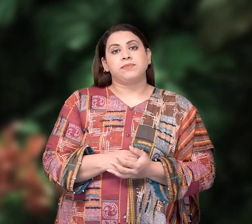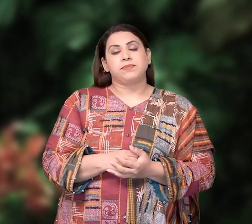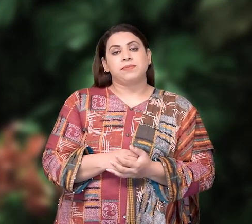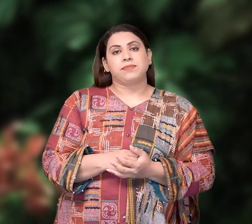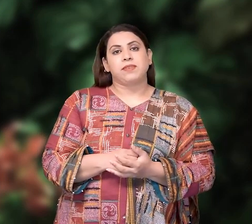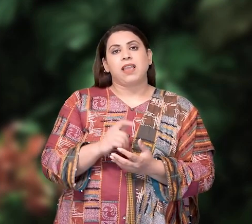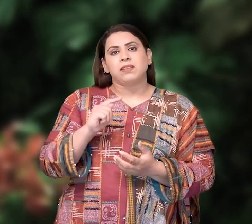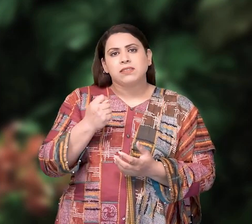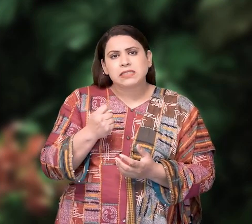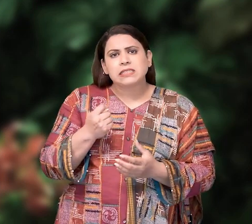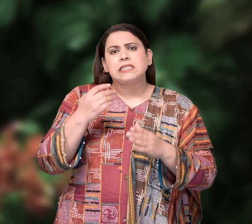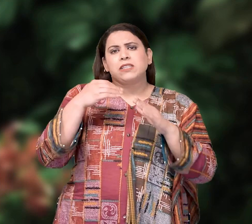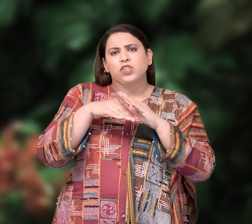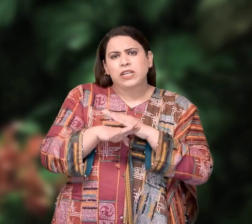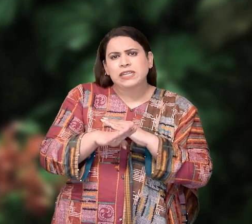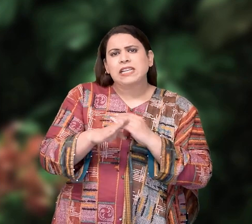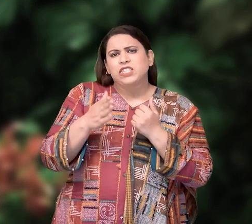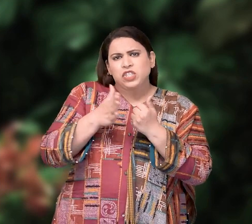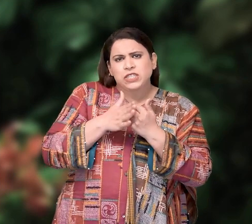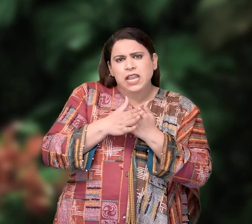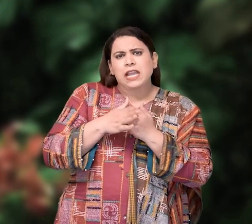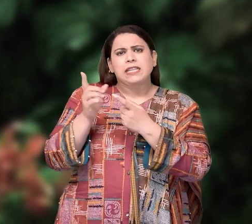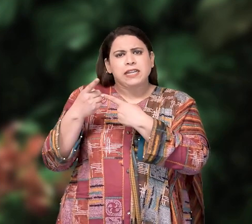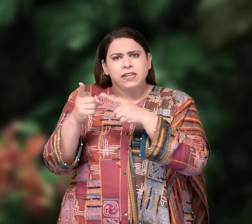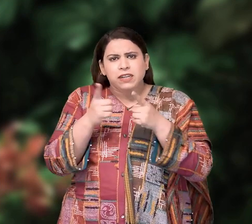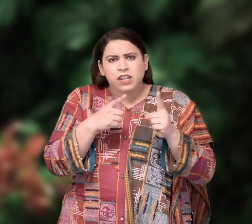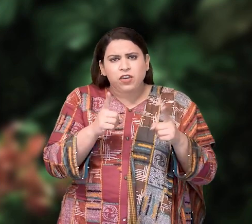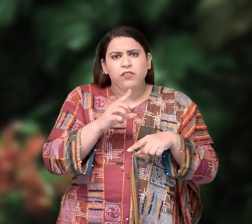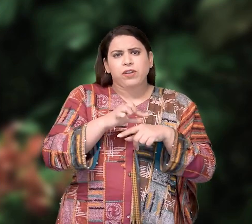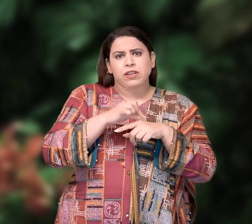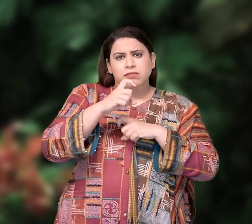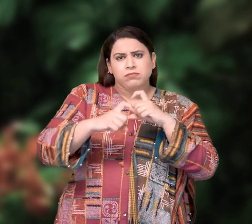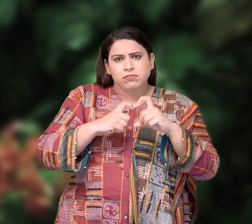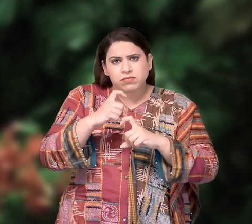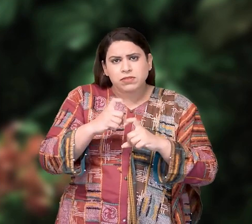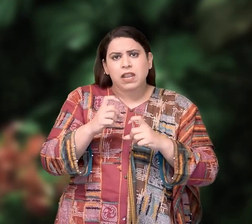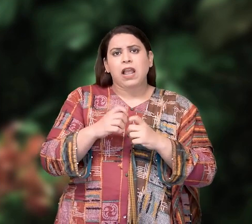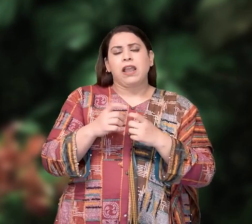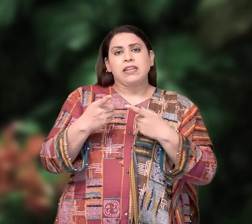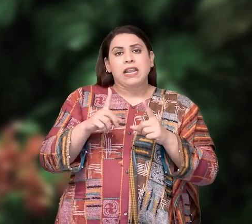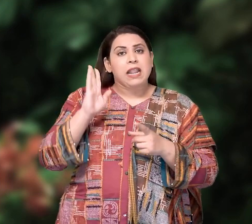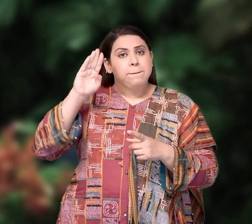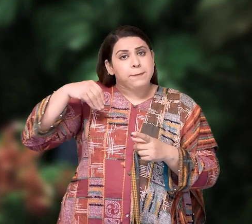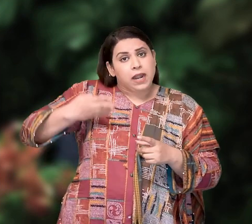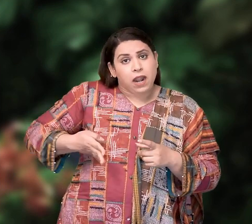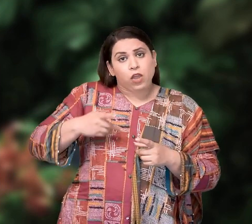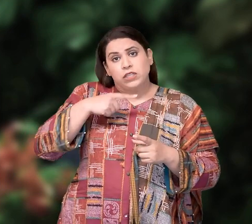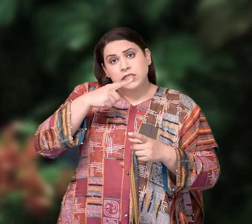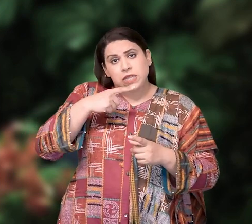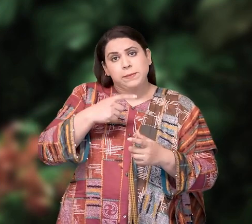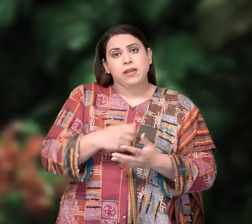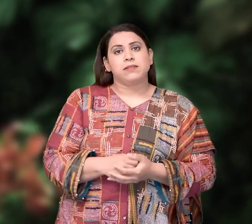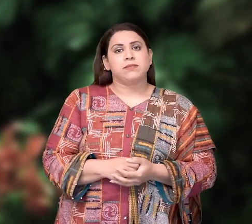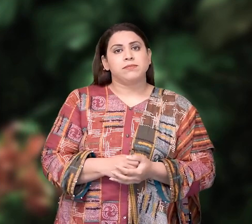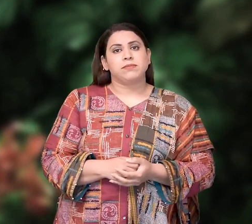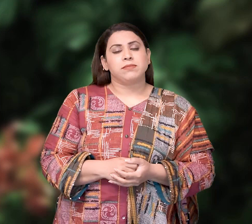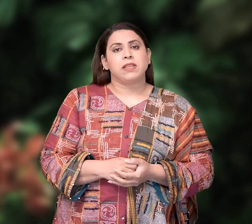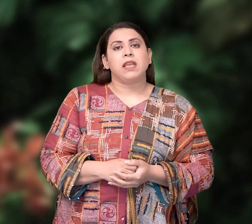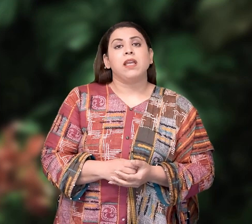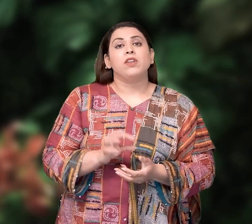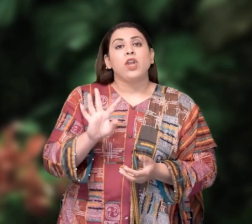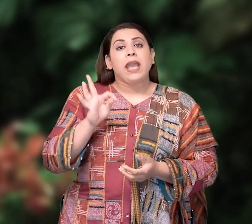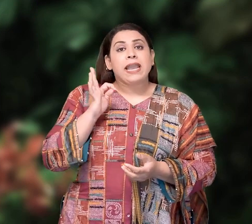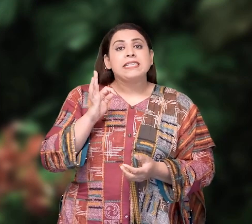the intermarriages of different cultures and the dominance of the Balochi language, the influx